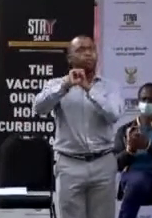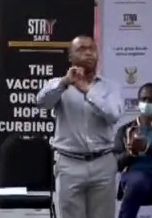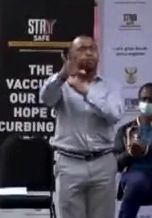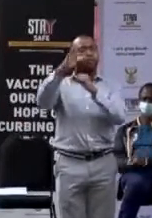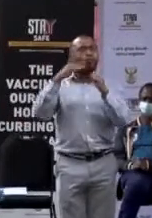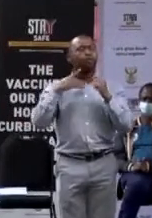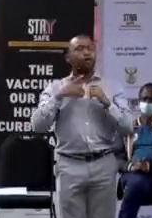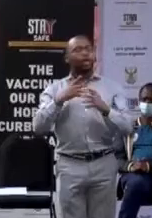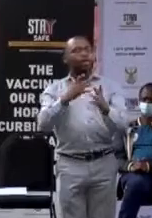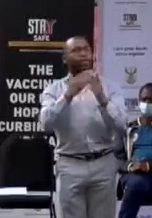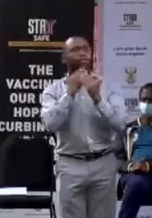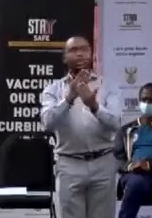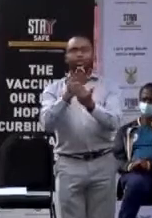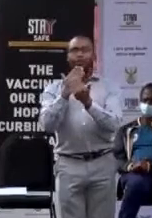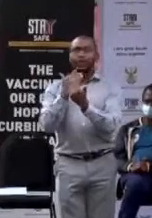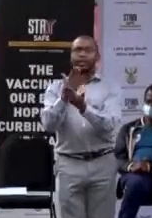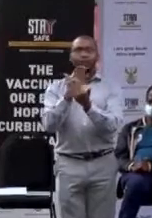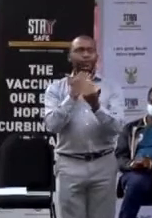Thank you so much.